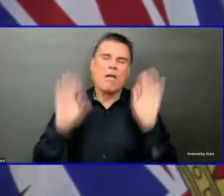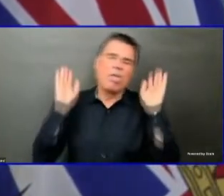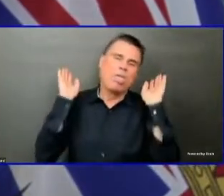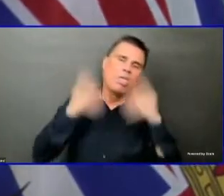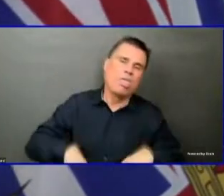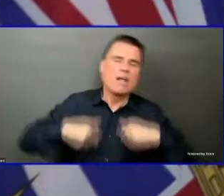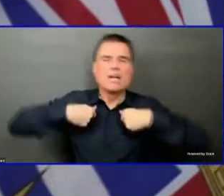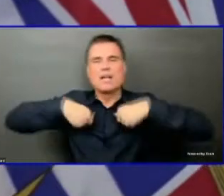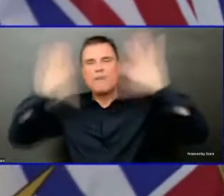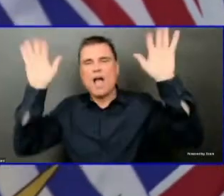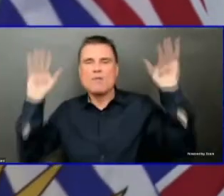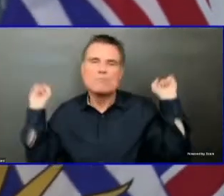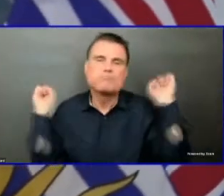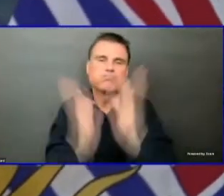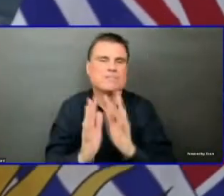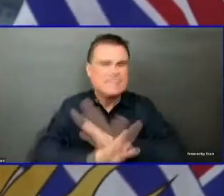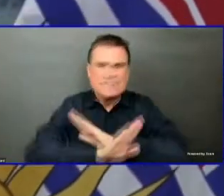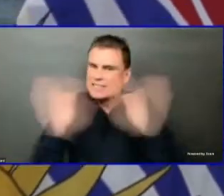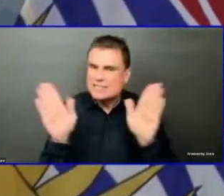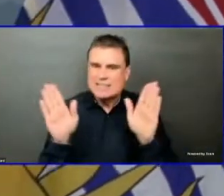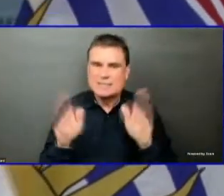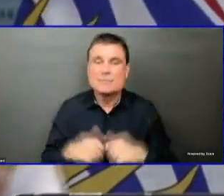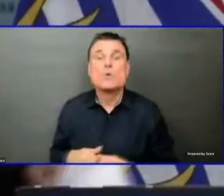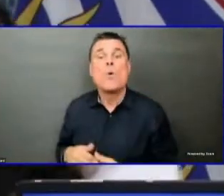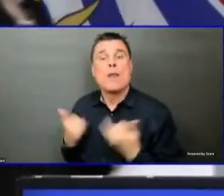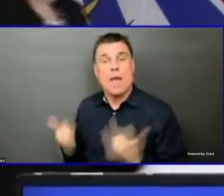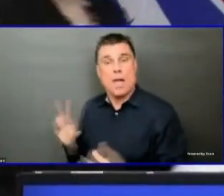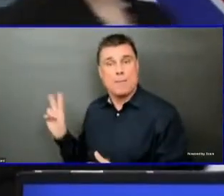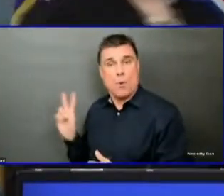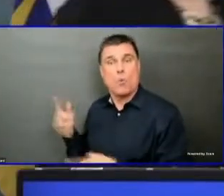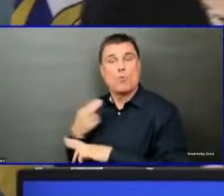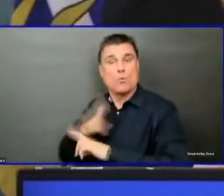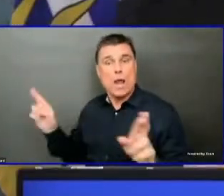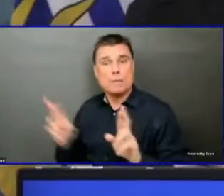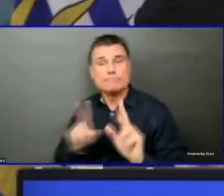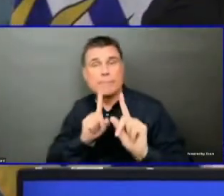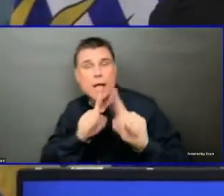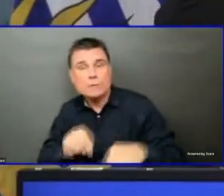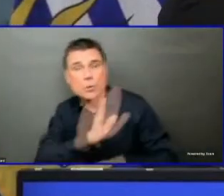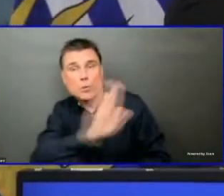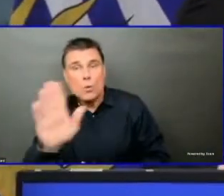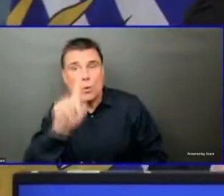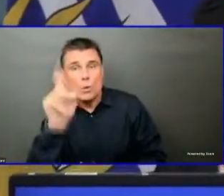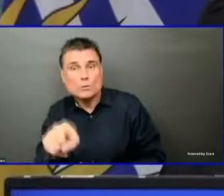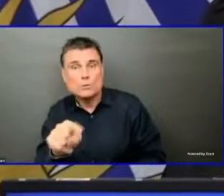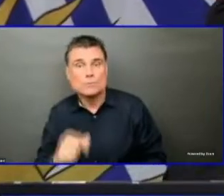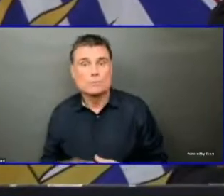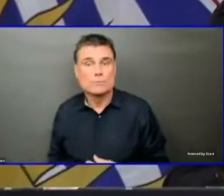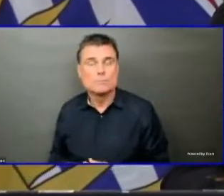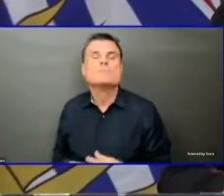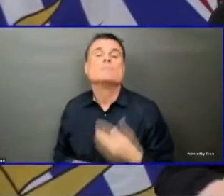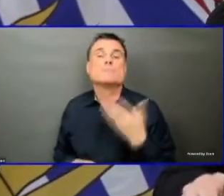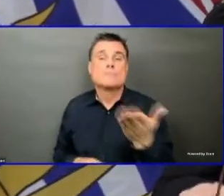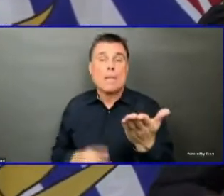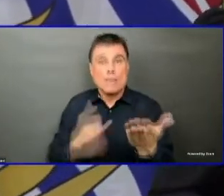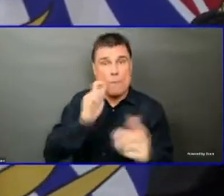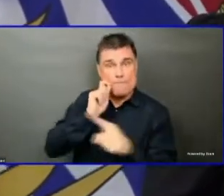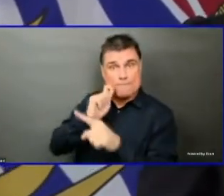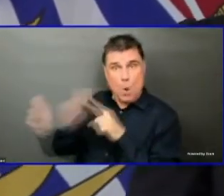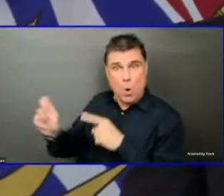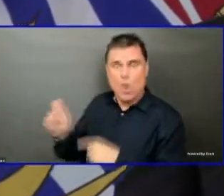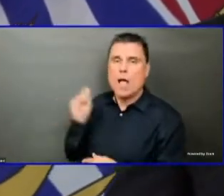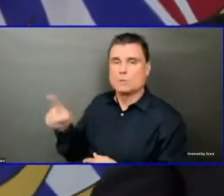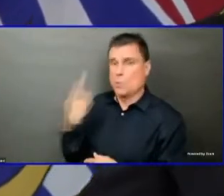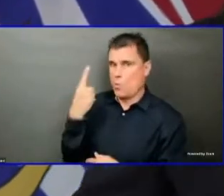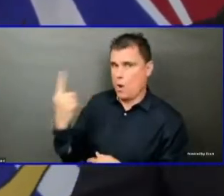questions. Thank you, Minister. And a reminder to the media to please press *1 to line up for questions. We will be taking one question and